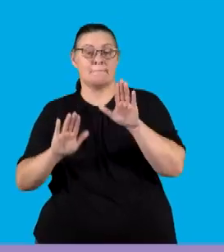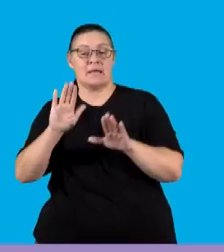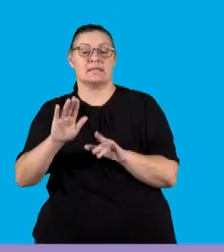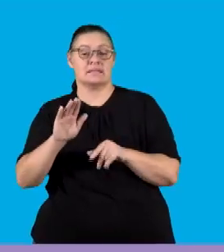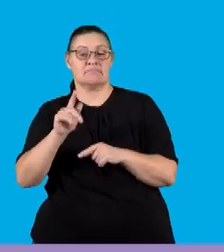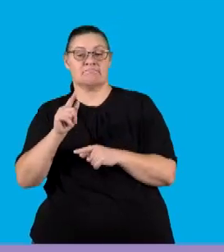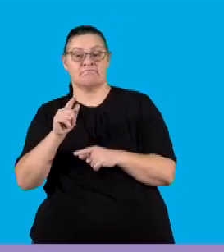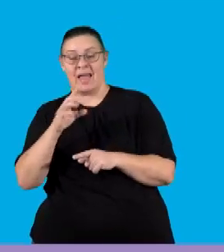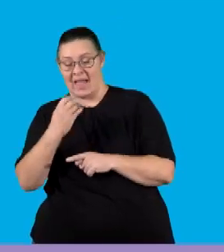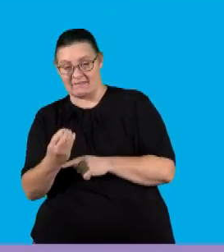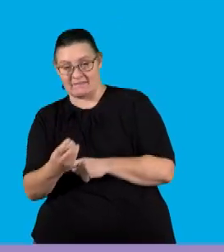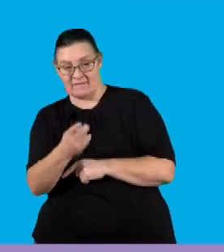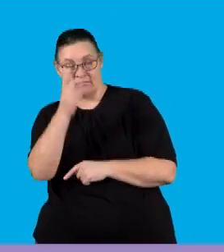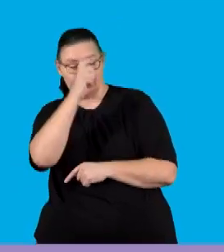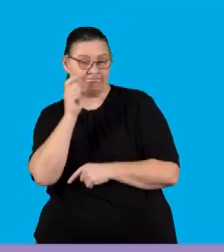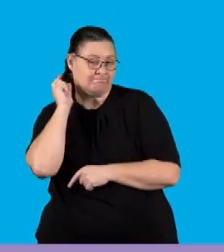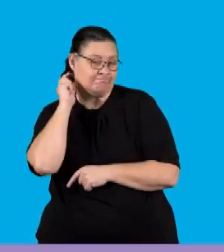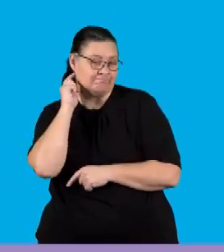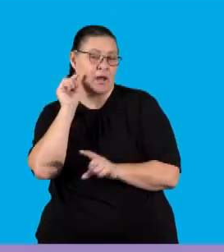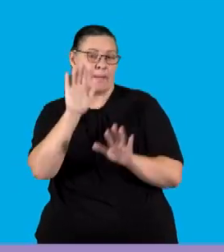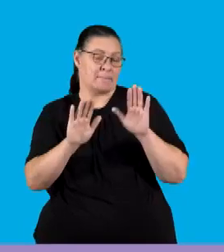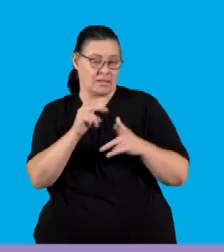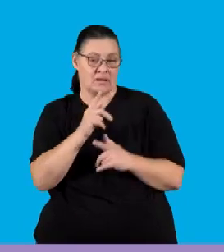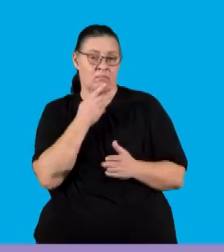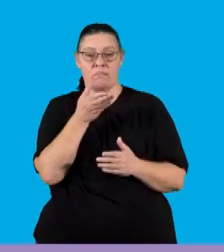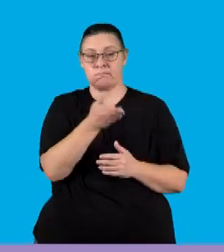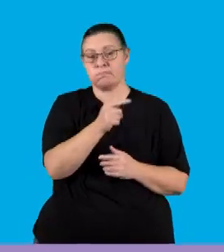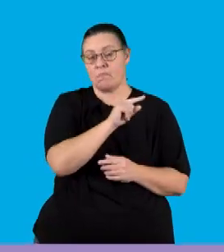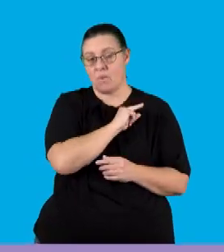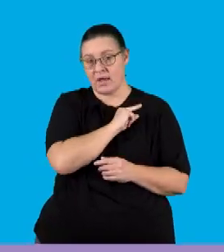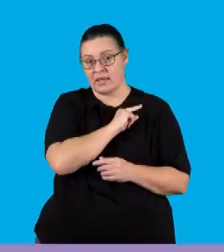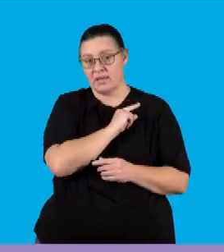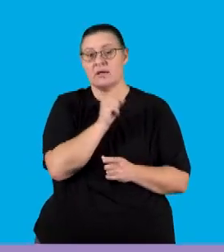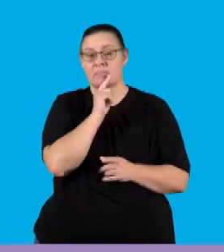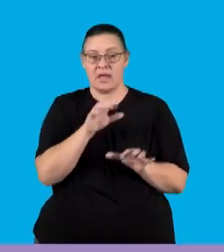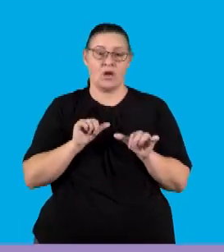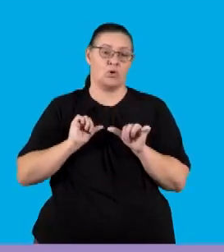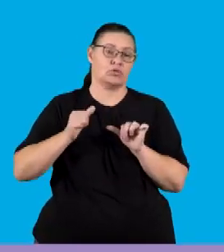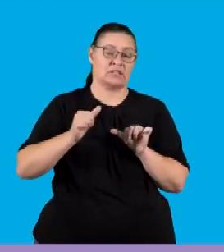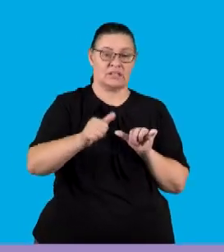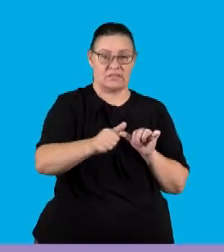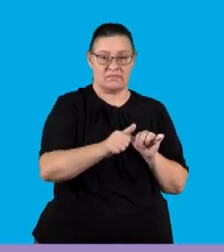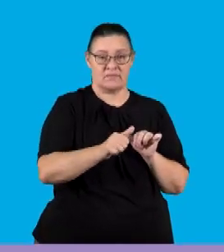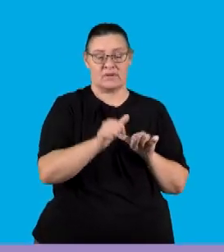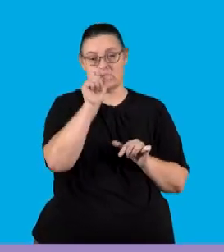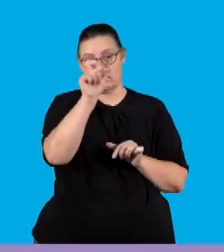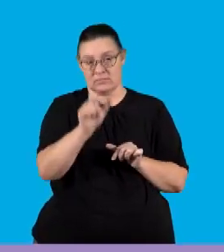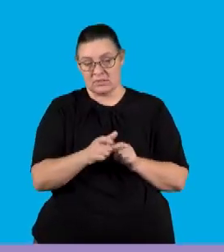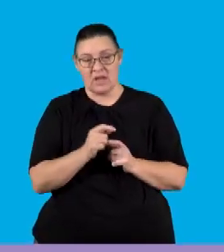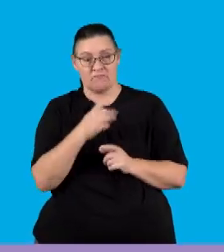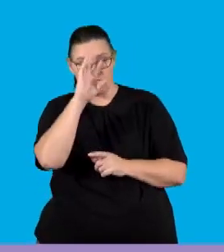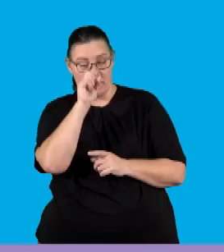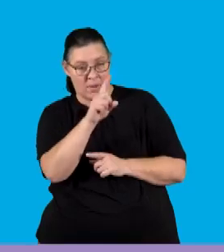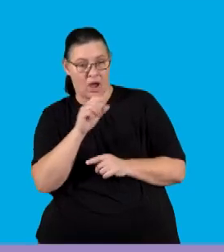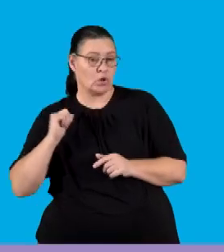here, but you should keep in mind that this pattern only exists because these are consecutive terms. And